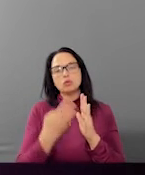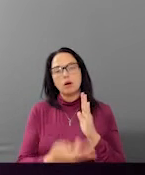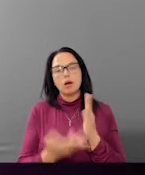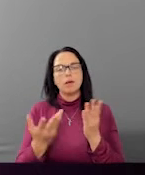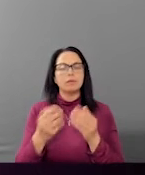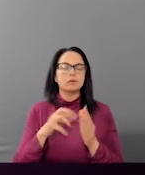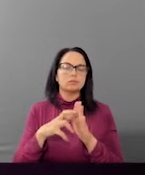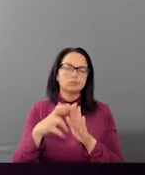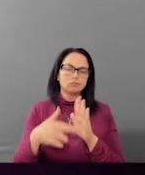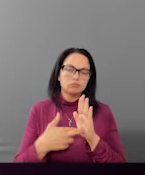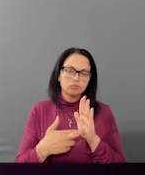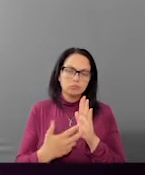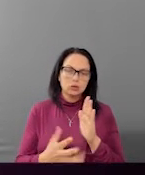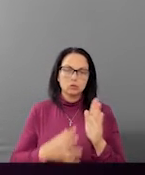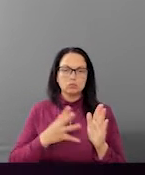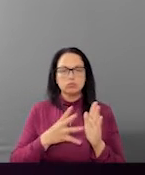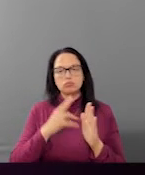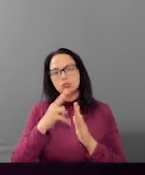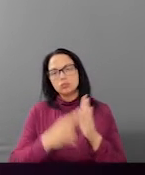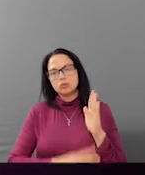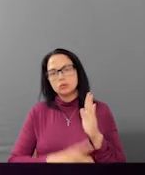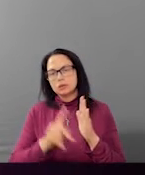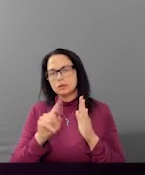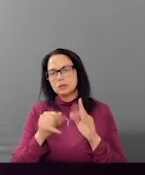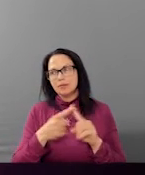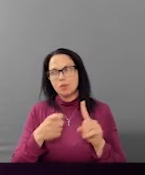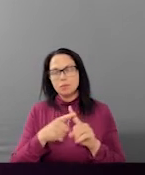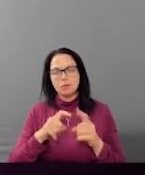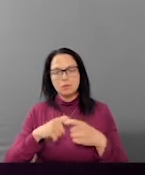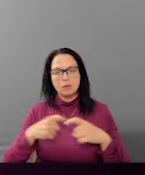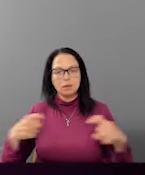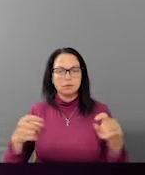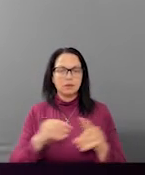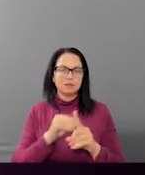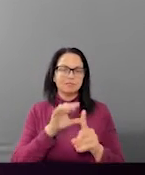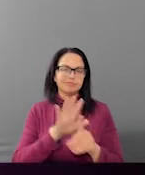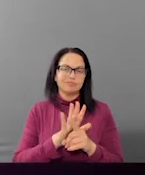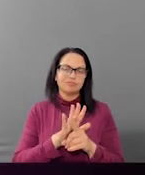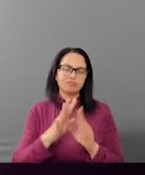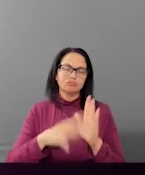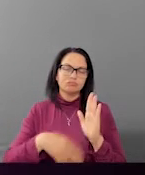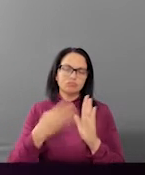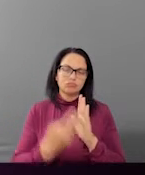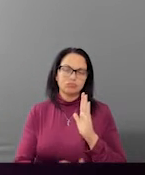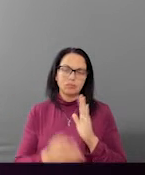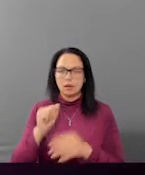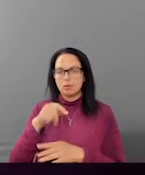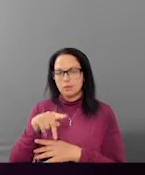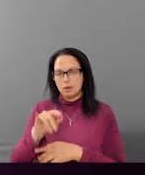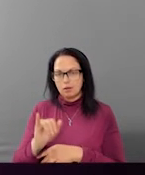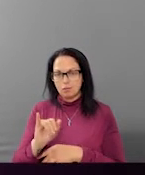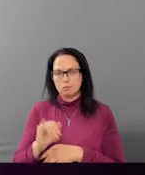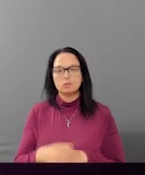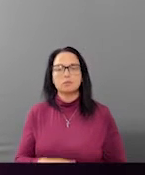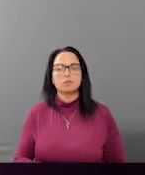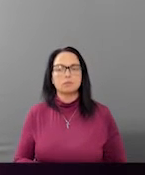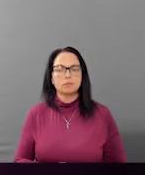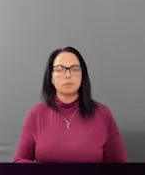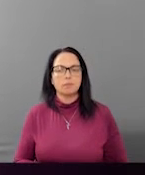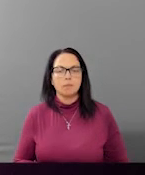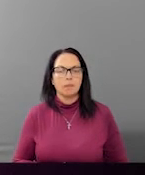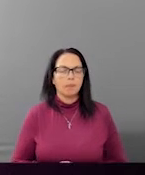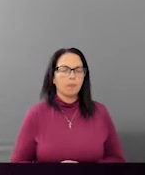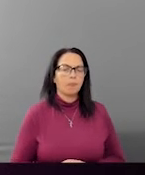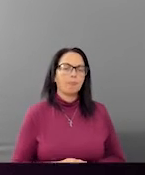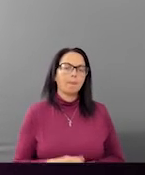protocol used to efficiently read data from the blockchain and expose that via a GraphQL query API. And kind of